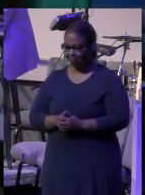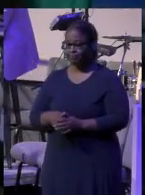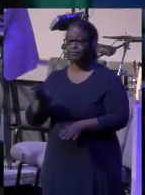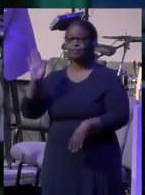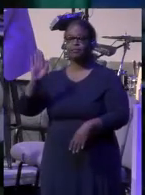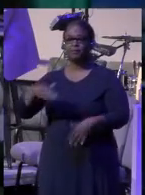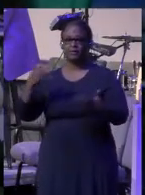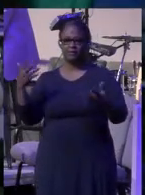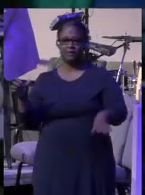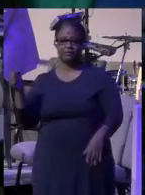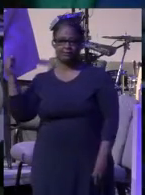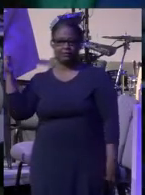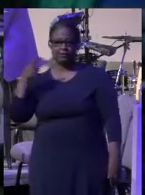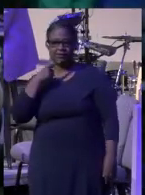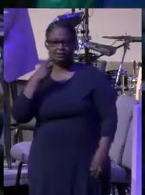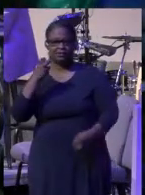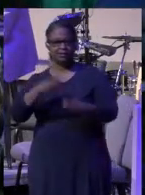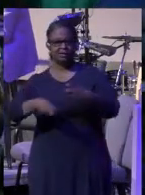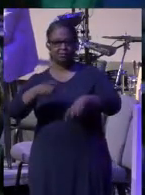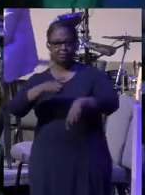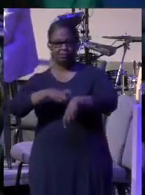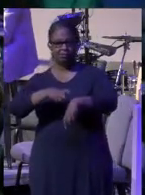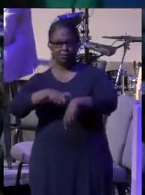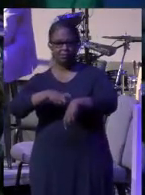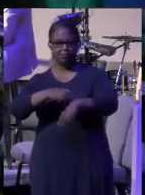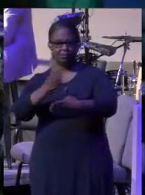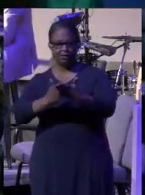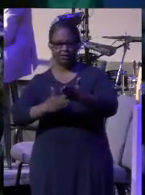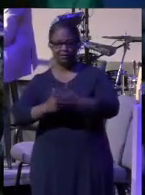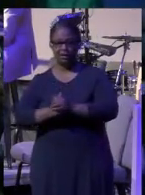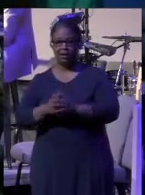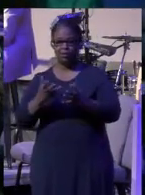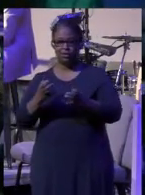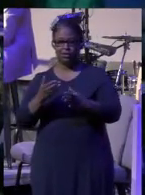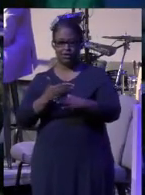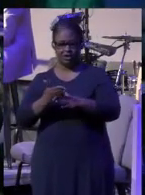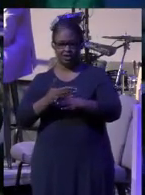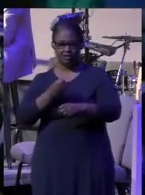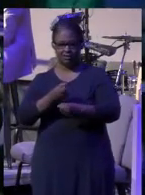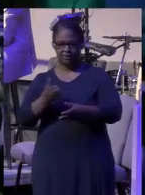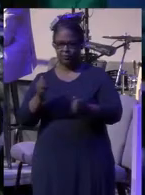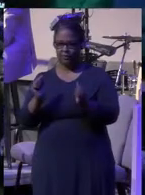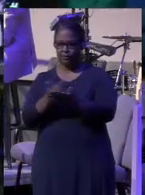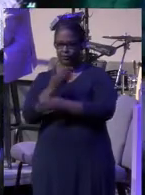This is the hard part, but I want you to share something with your new friend.